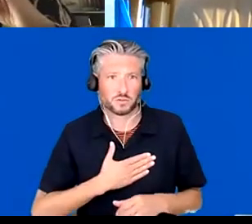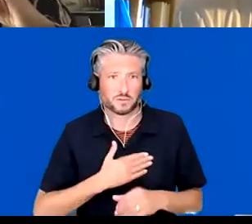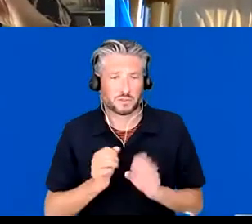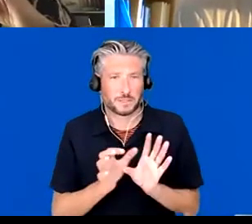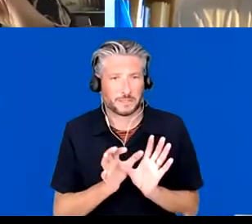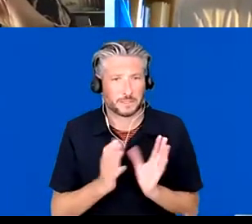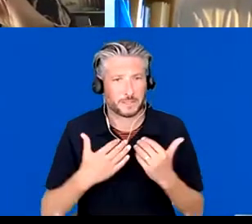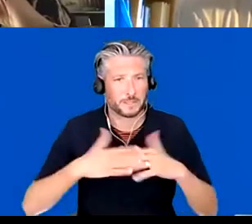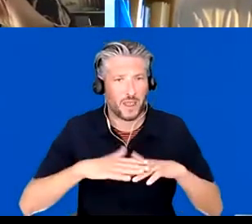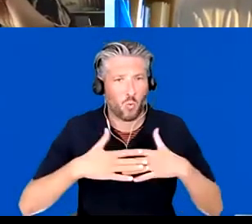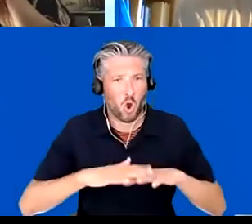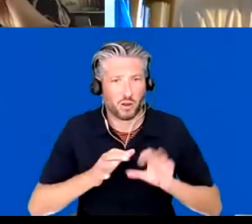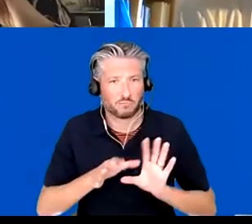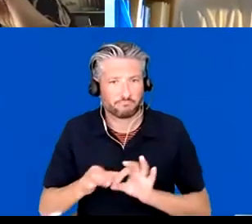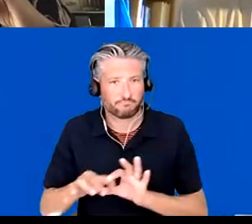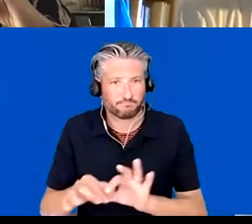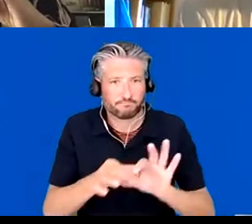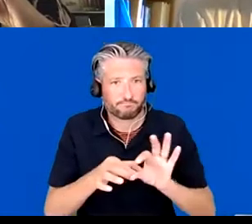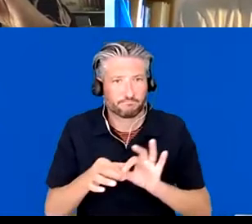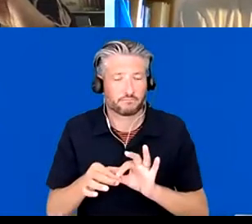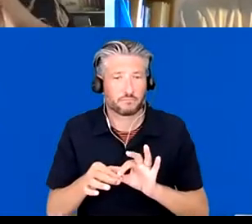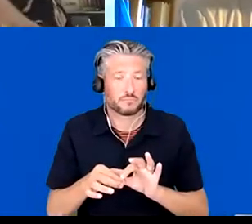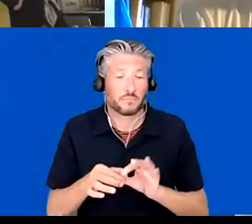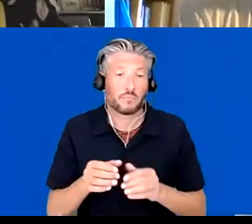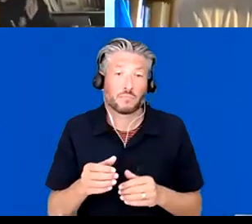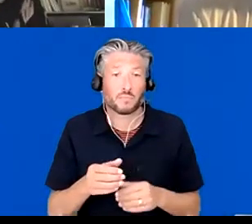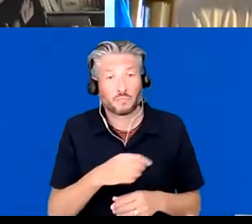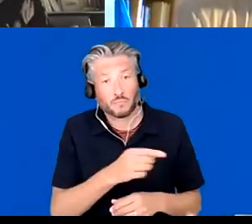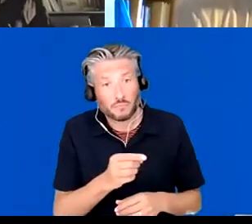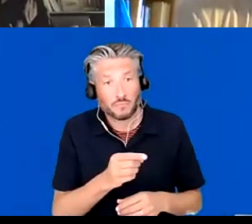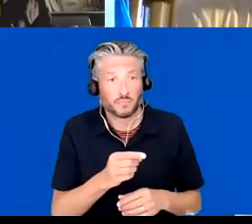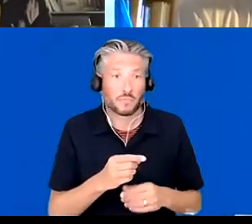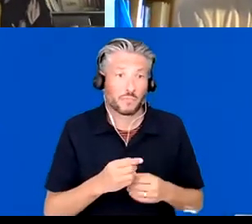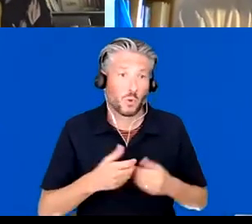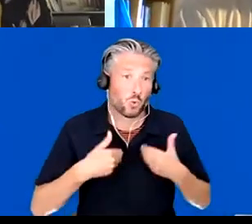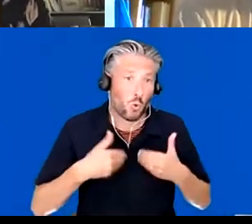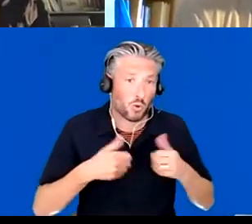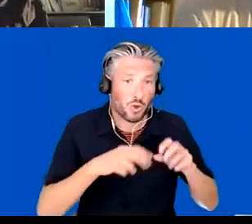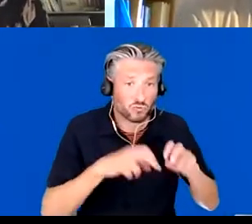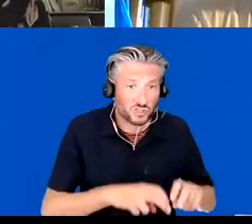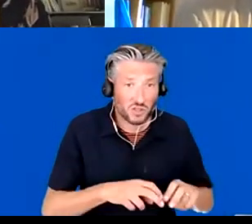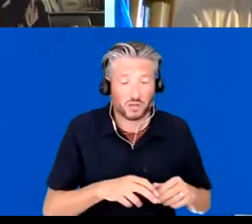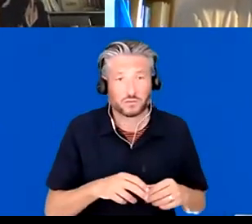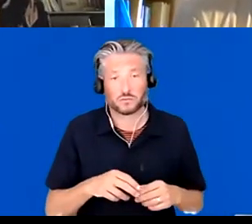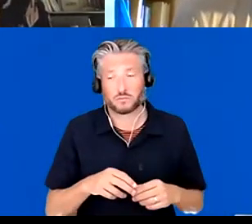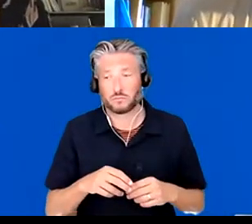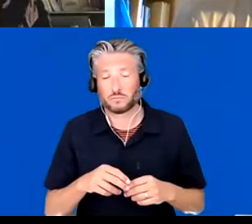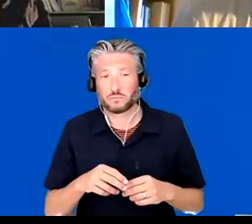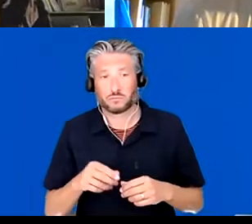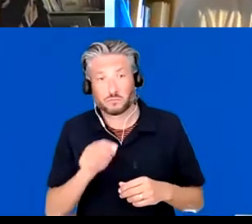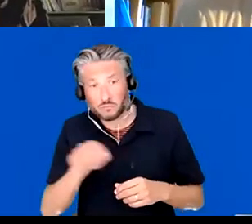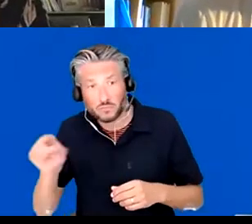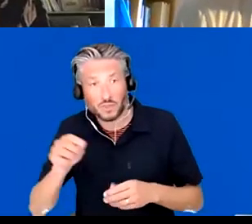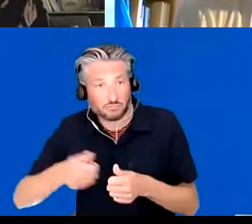although not just for early career researchers. So Bodo's point is very important, that I found that ECRs, they dared to say stuff. They would